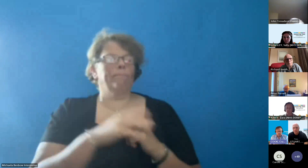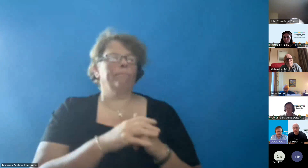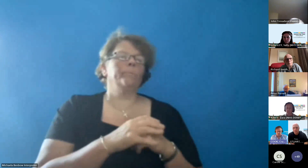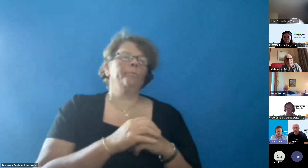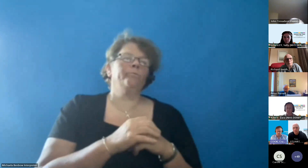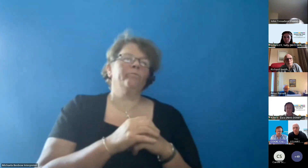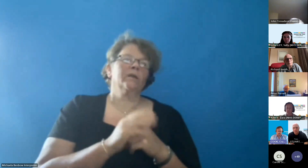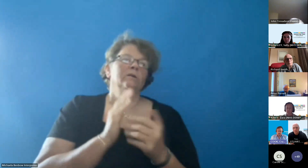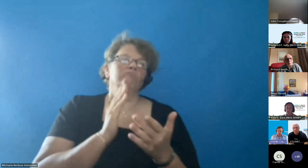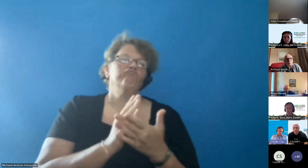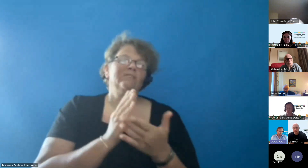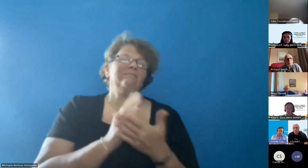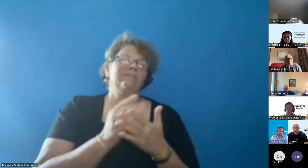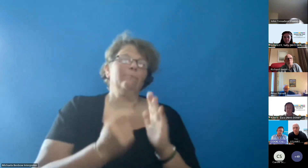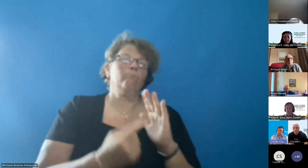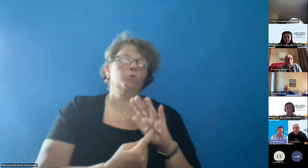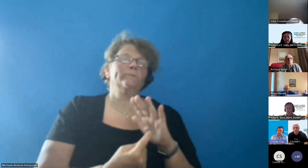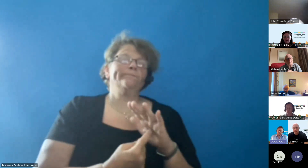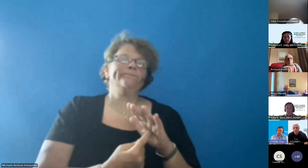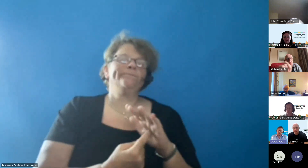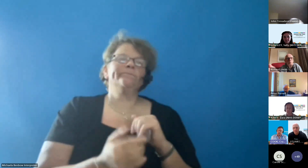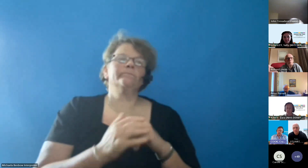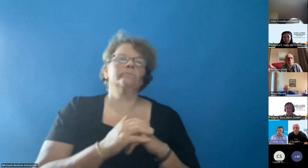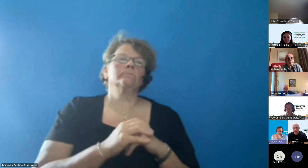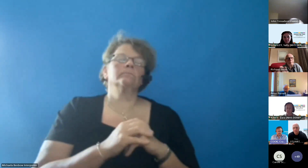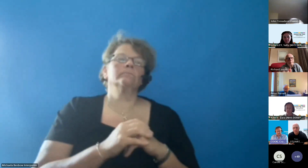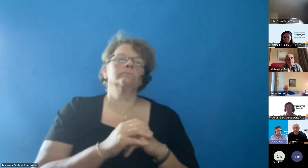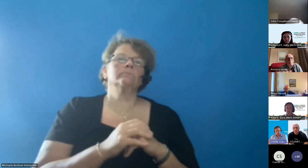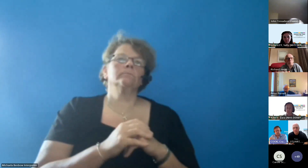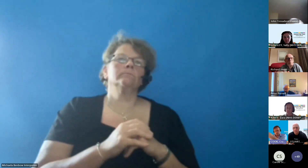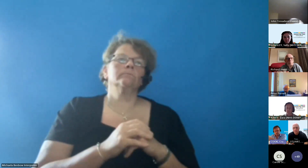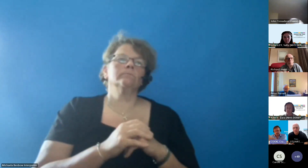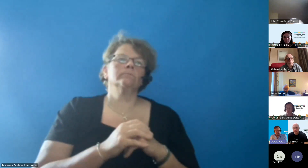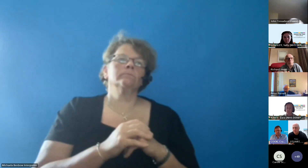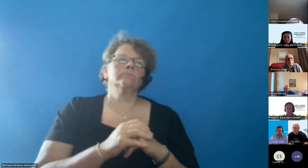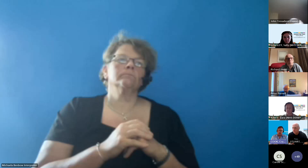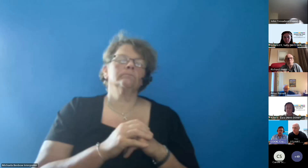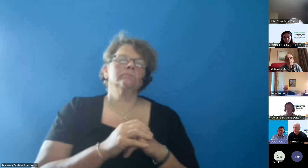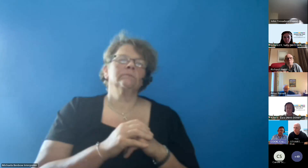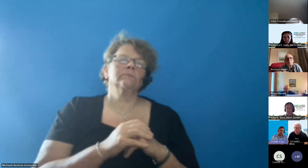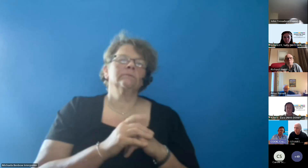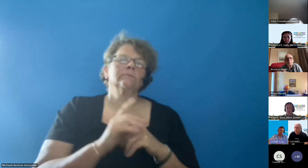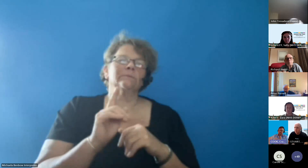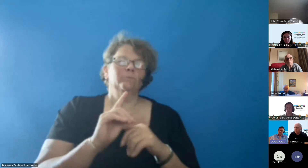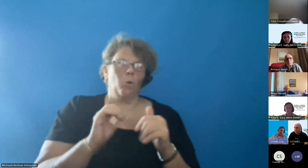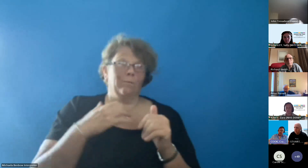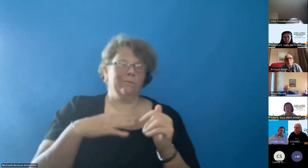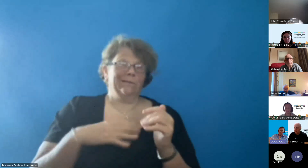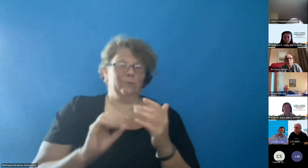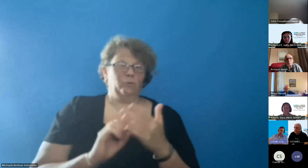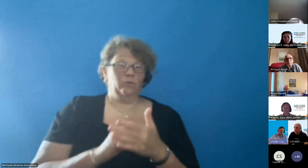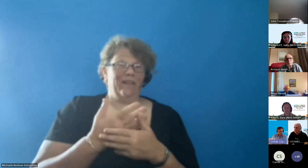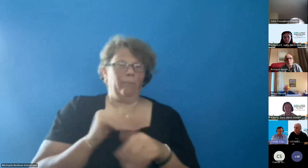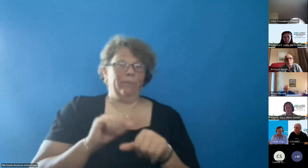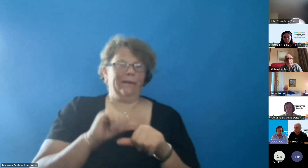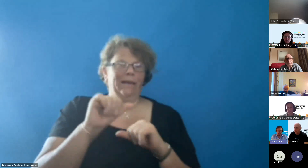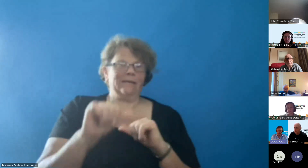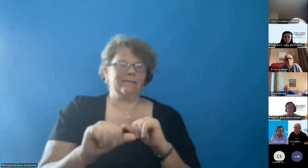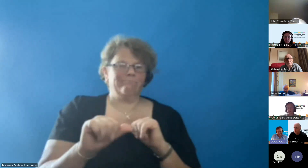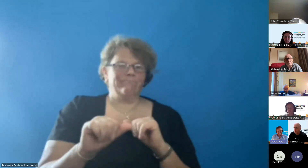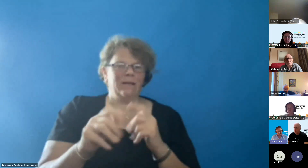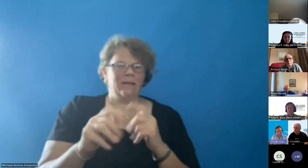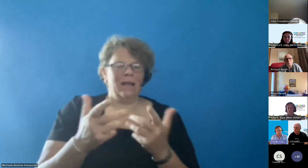that's really, really important. I think the thing that perhaps needs to develop from that is then how